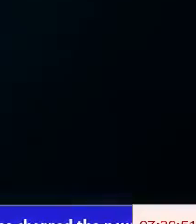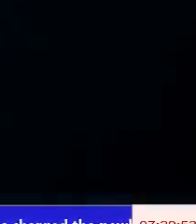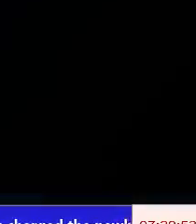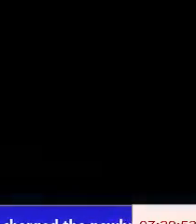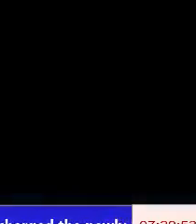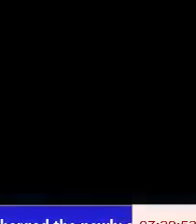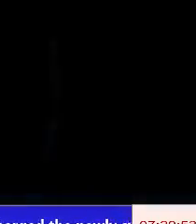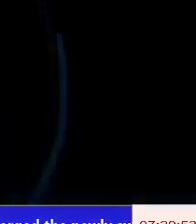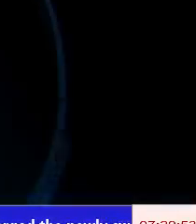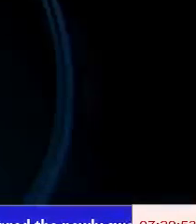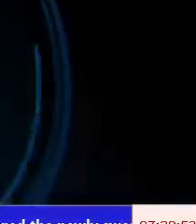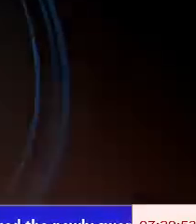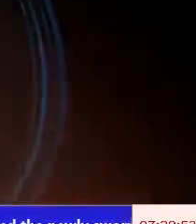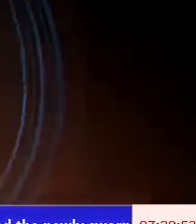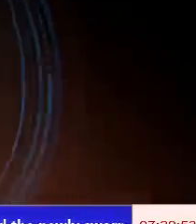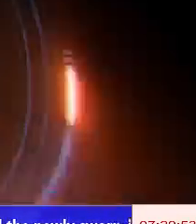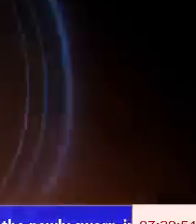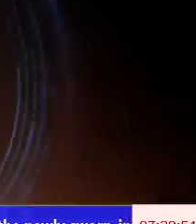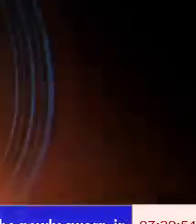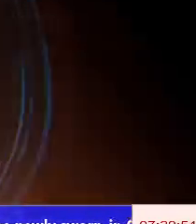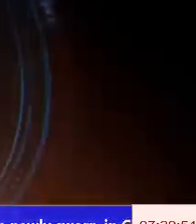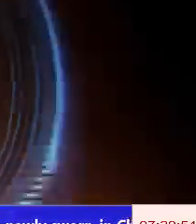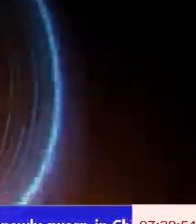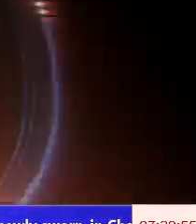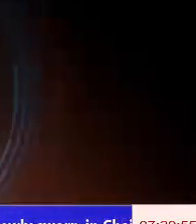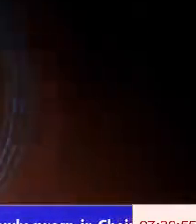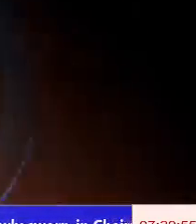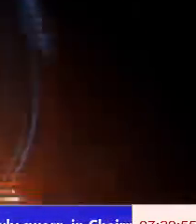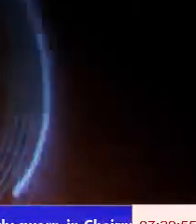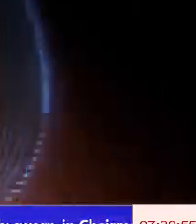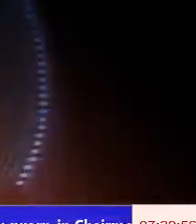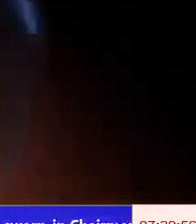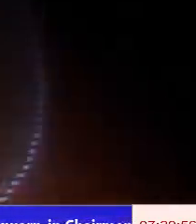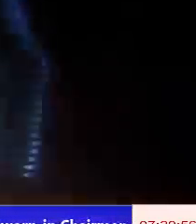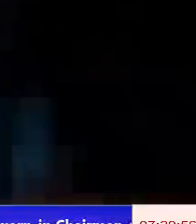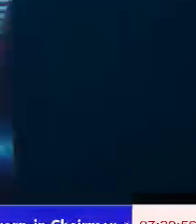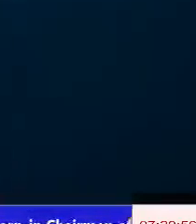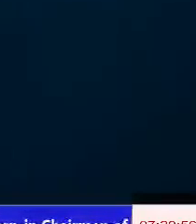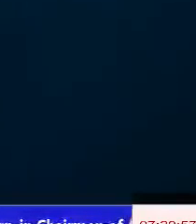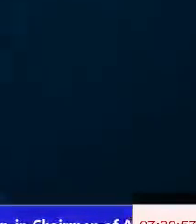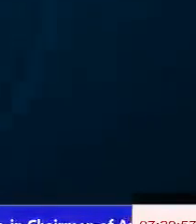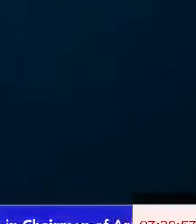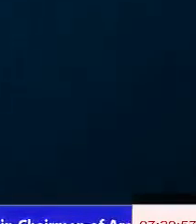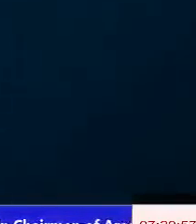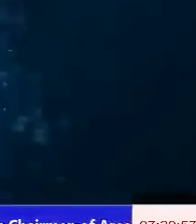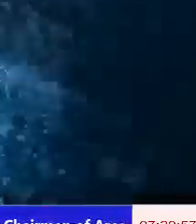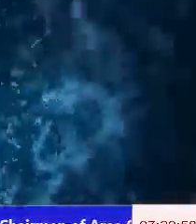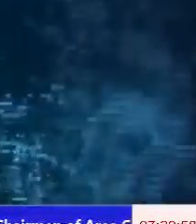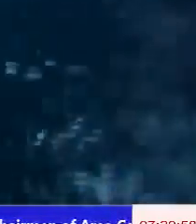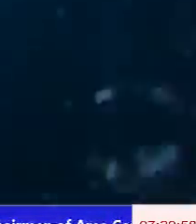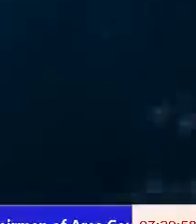do better thing. Not like that for what place. Wait for manna to form from heaven.